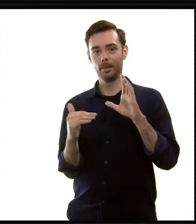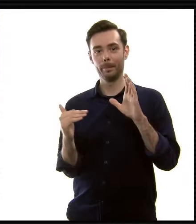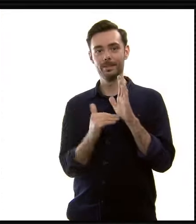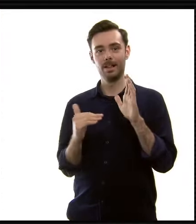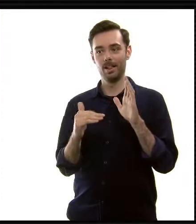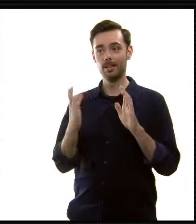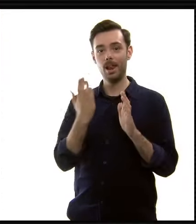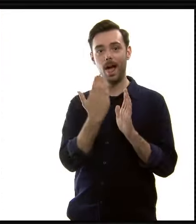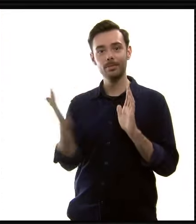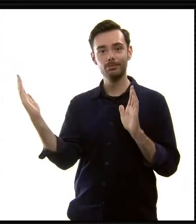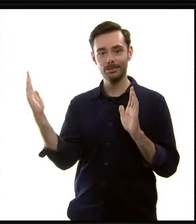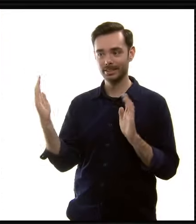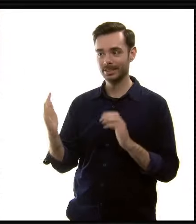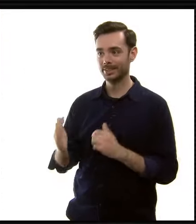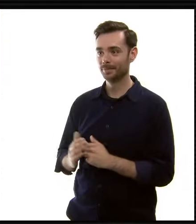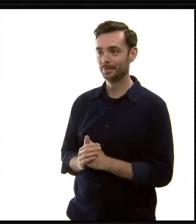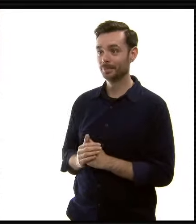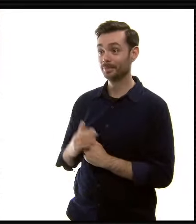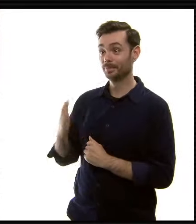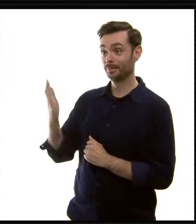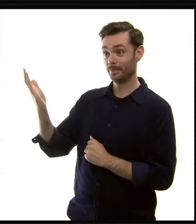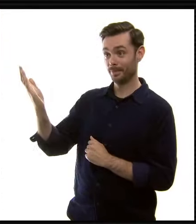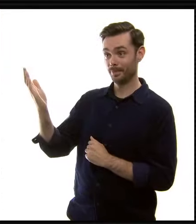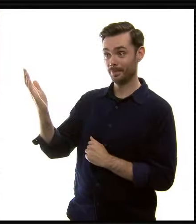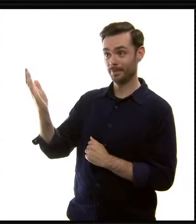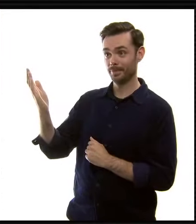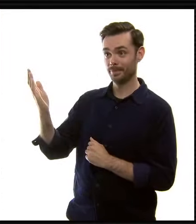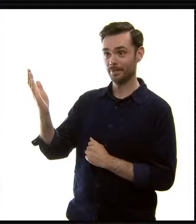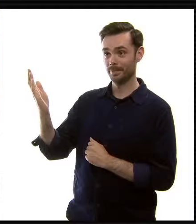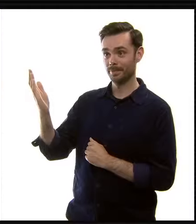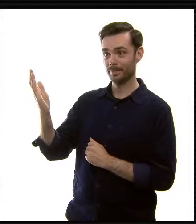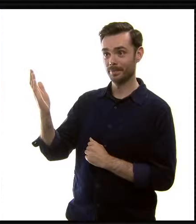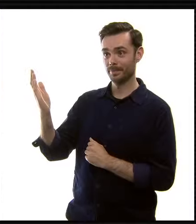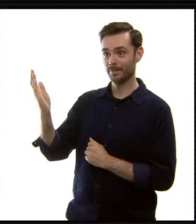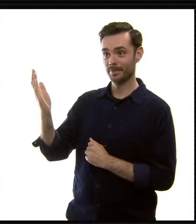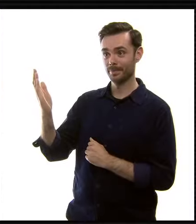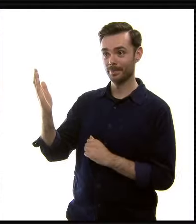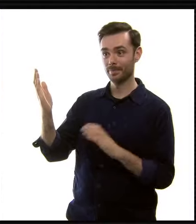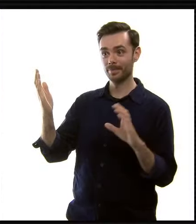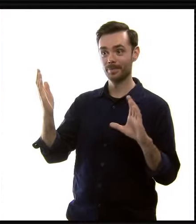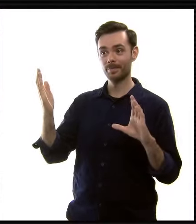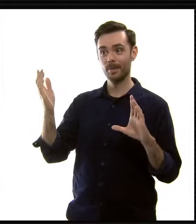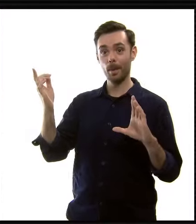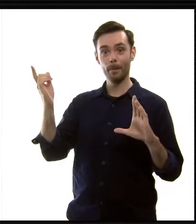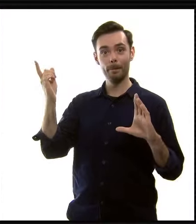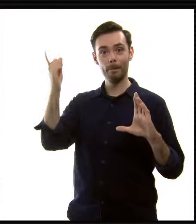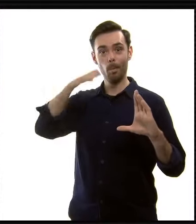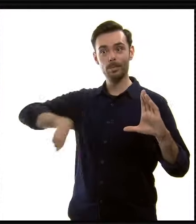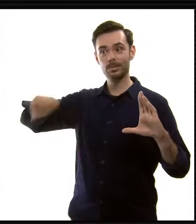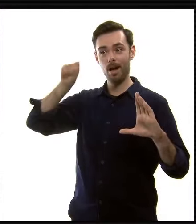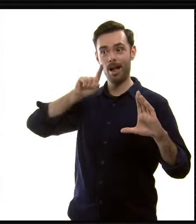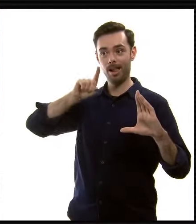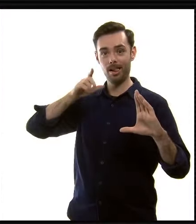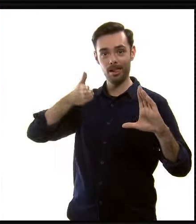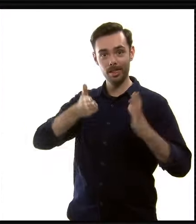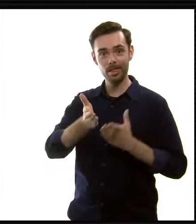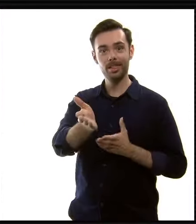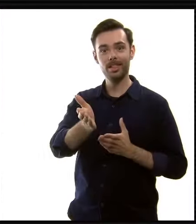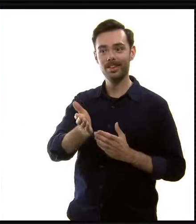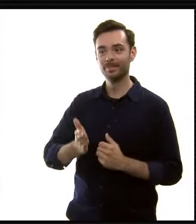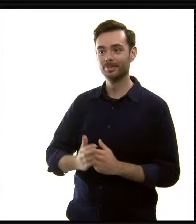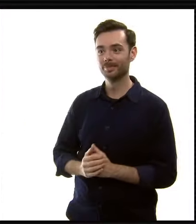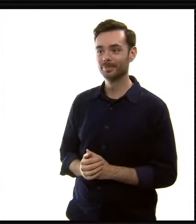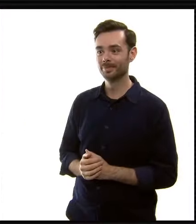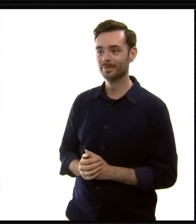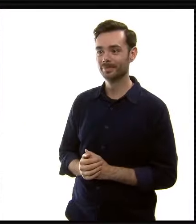and if that pops up, and behold, if I open this door, you can see a little portal in there. If that even zooms through, I'll close that, flick of the